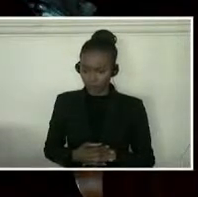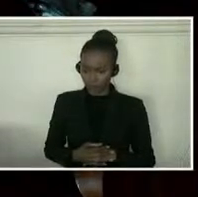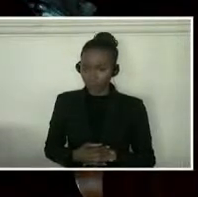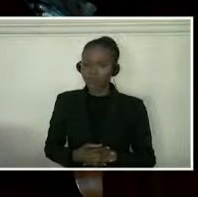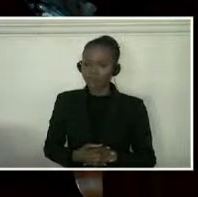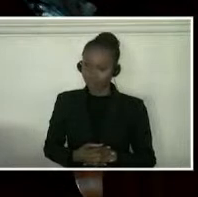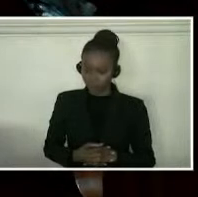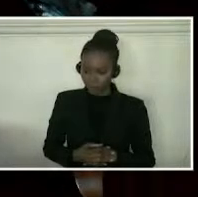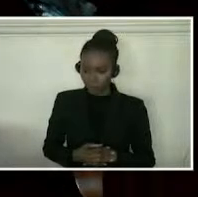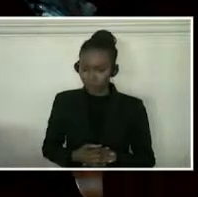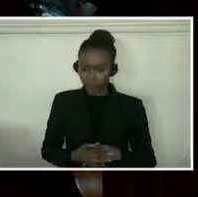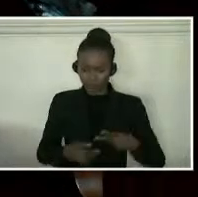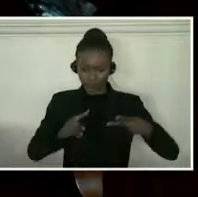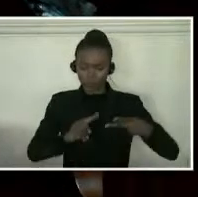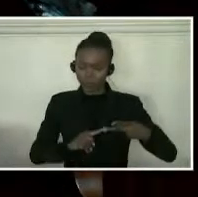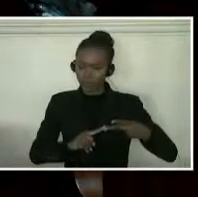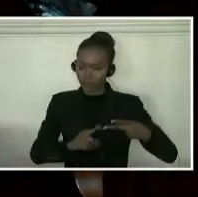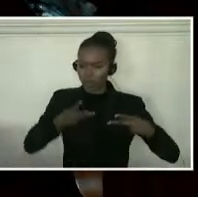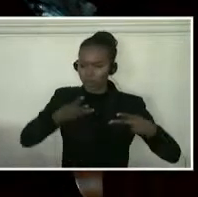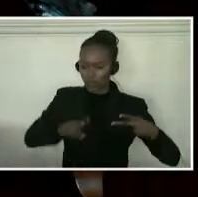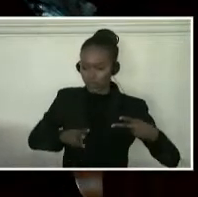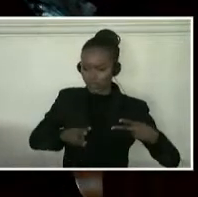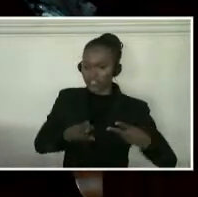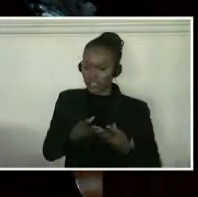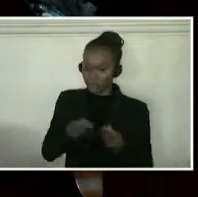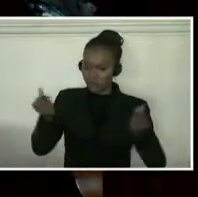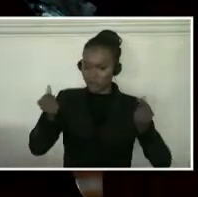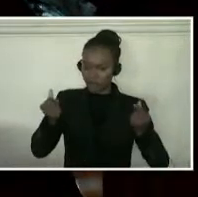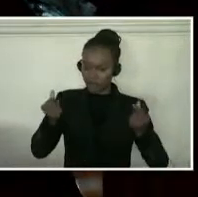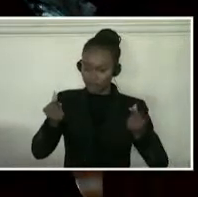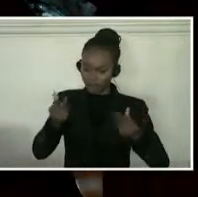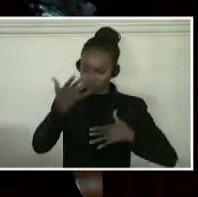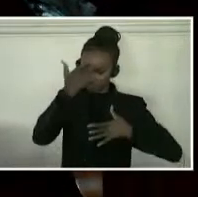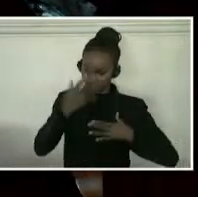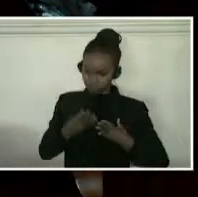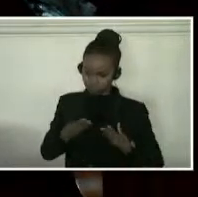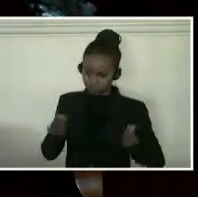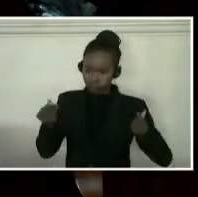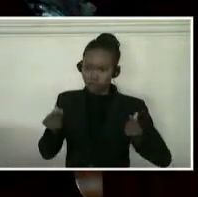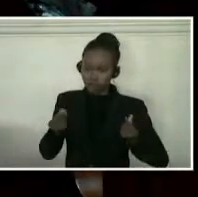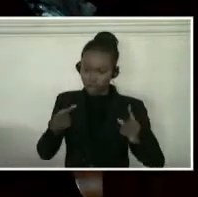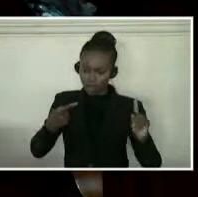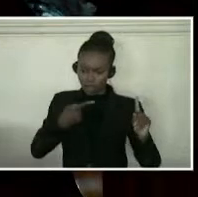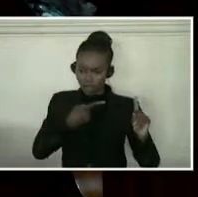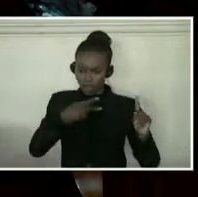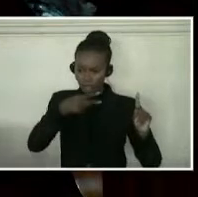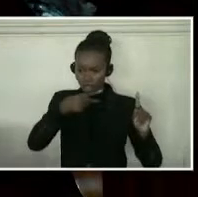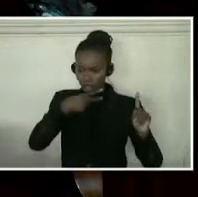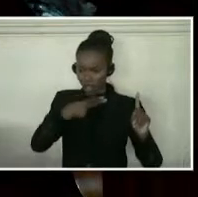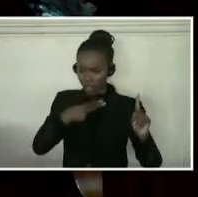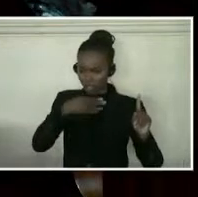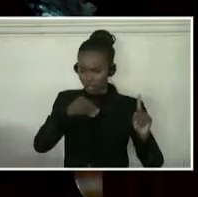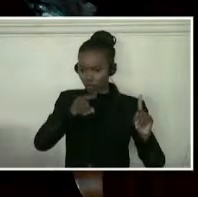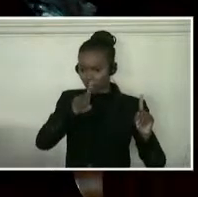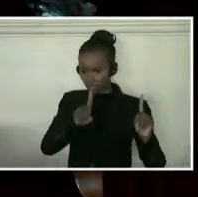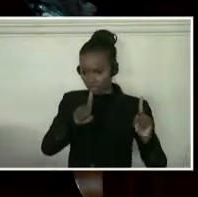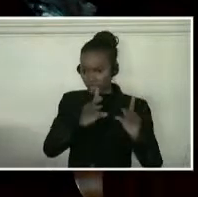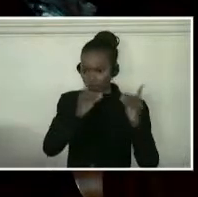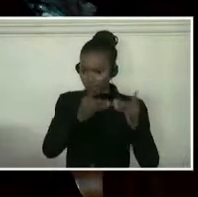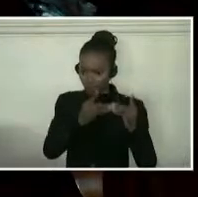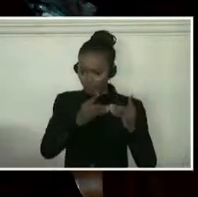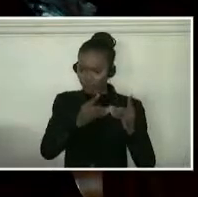also wishing the speedy recovery to the acting s.o.t of the department oh doctor love who is not amongst us